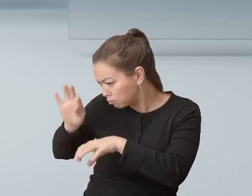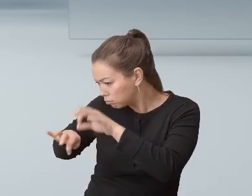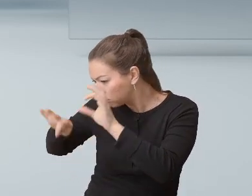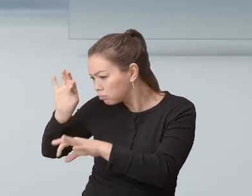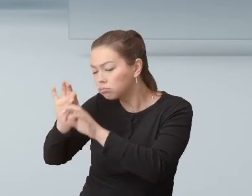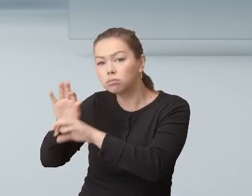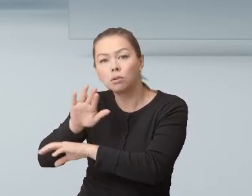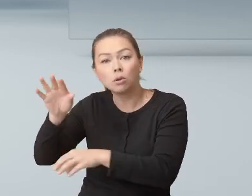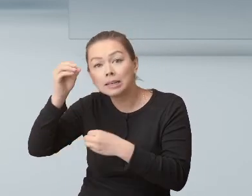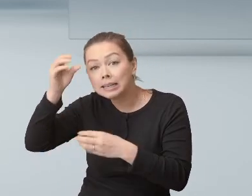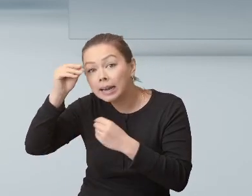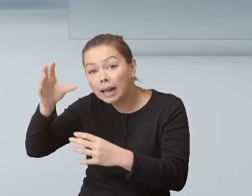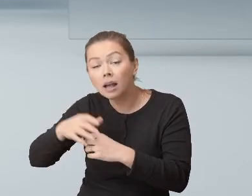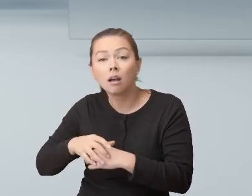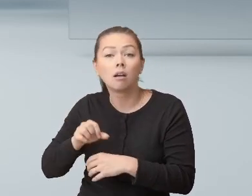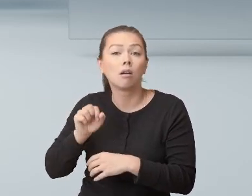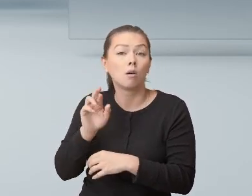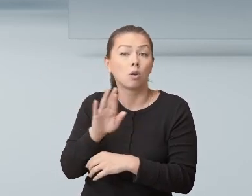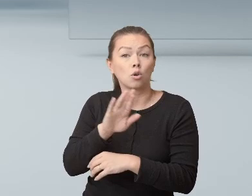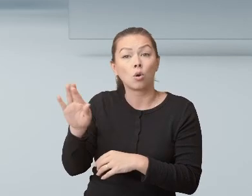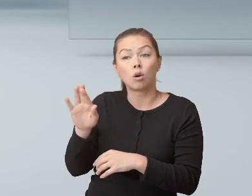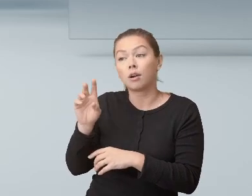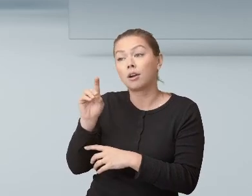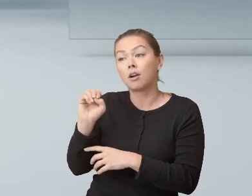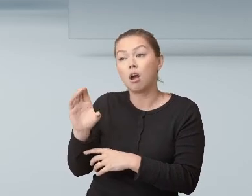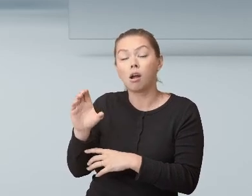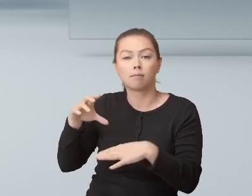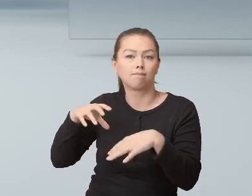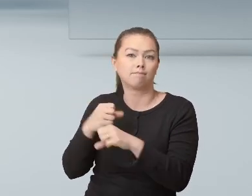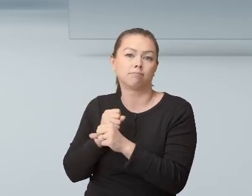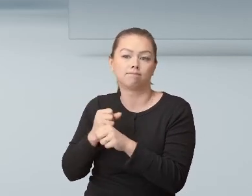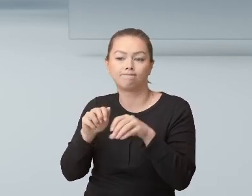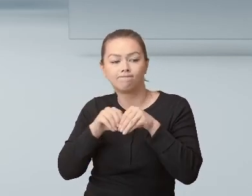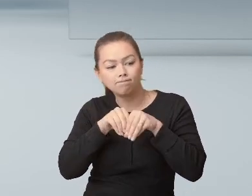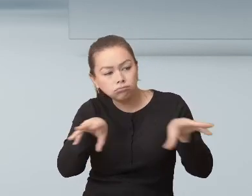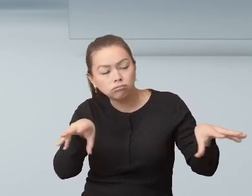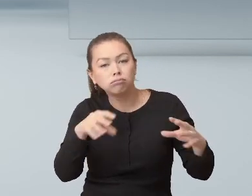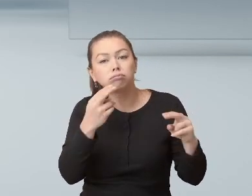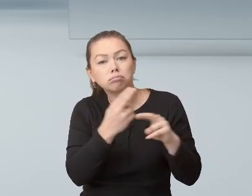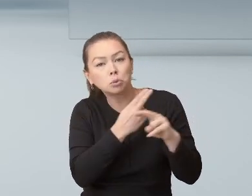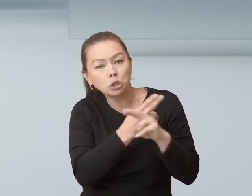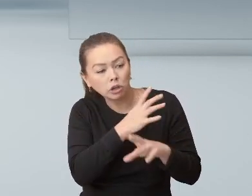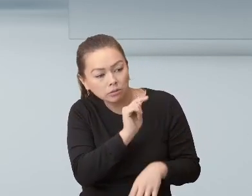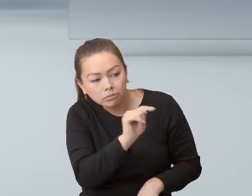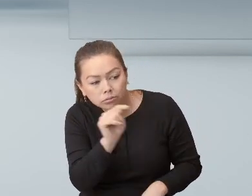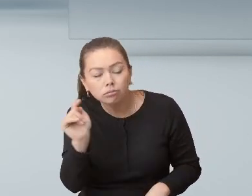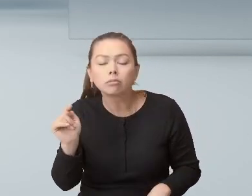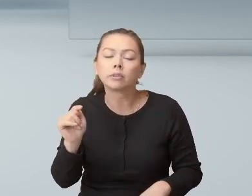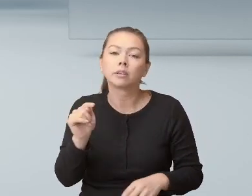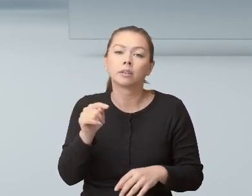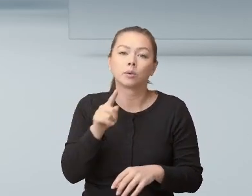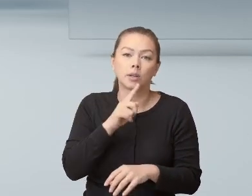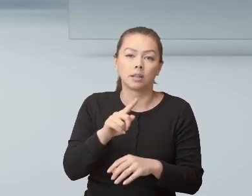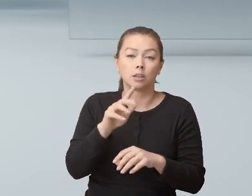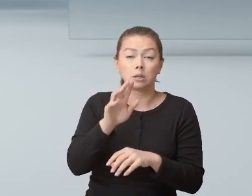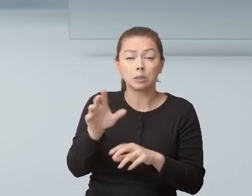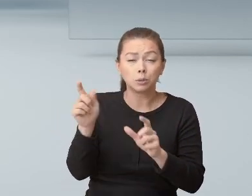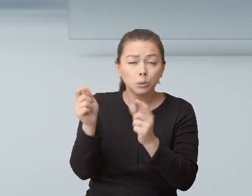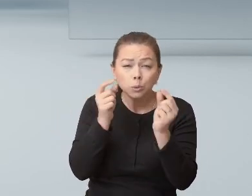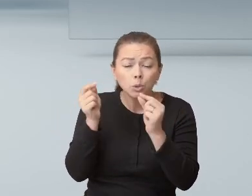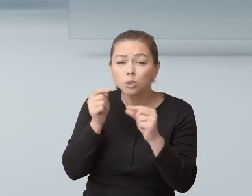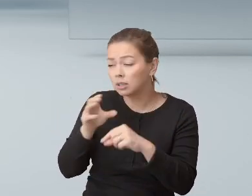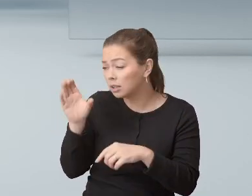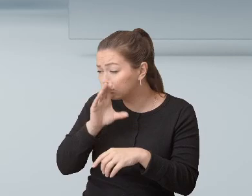documents off to your user base and so forth. So it's getting you to the finish line much quicker as far as what you're looking for within your